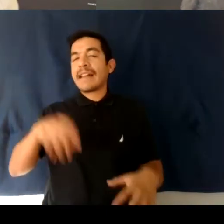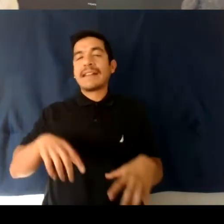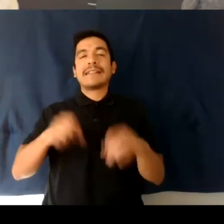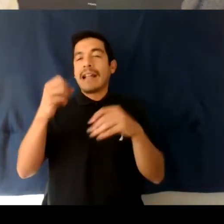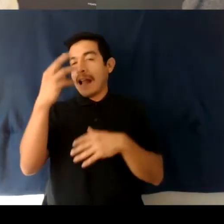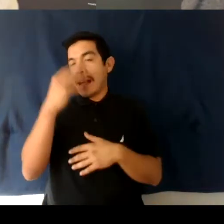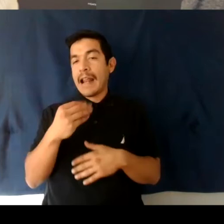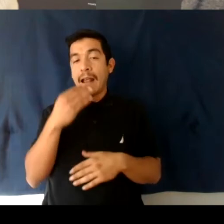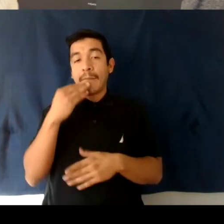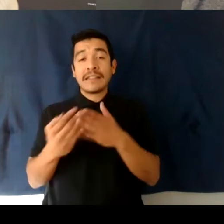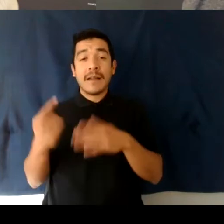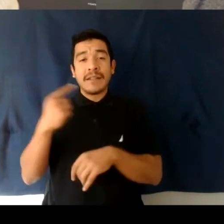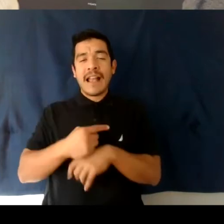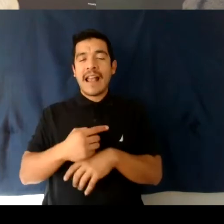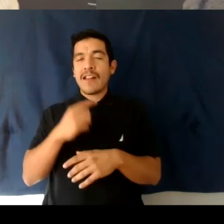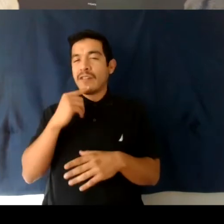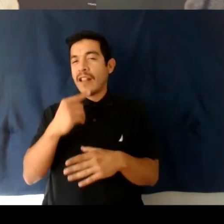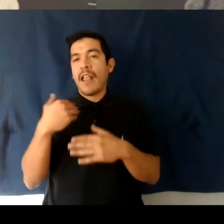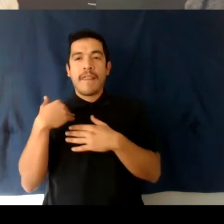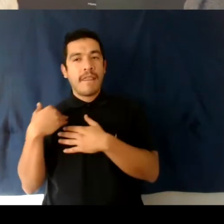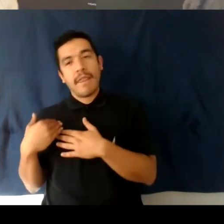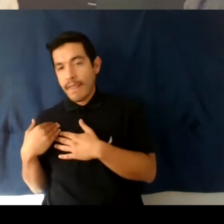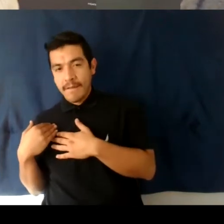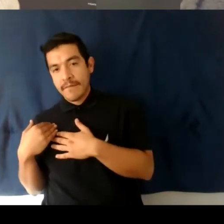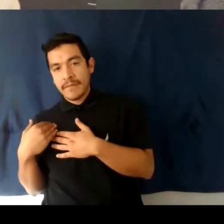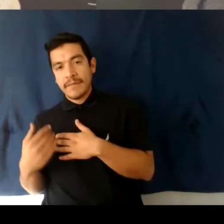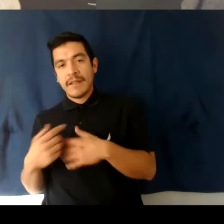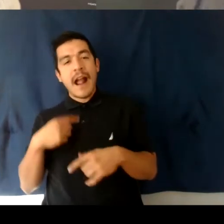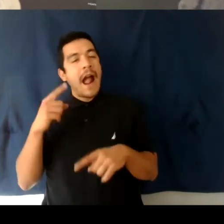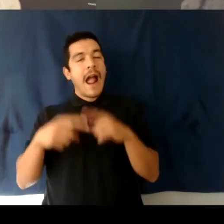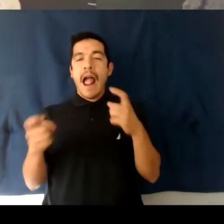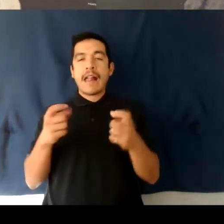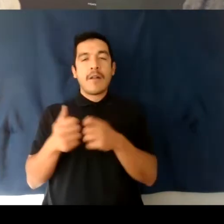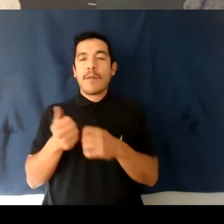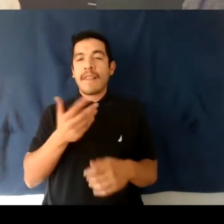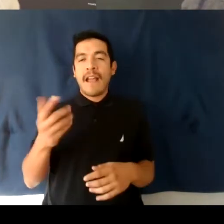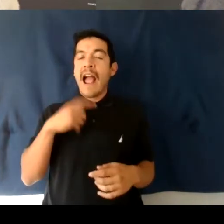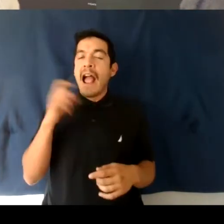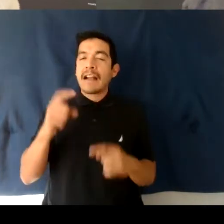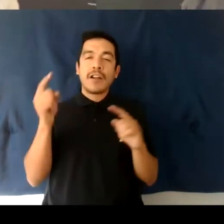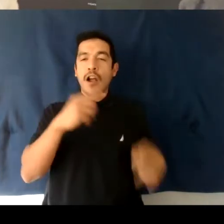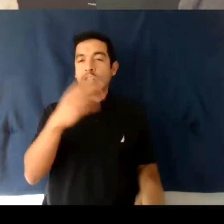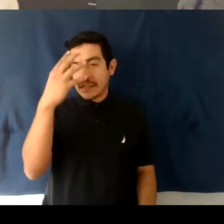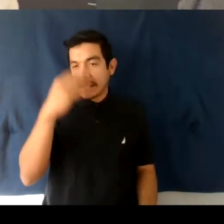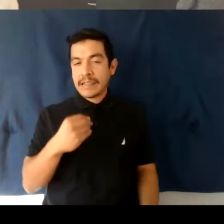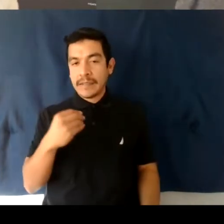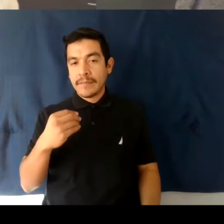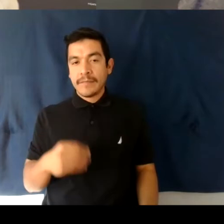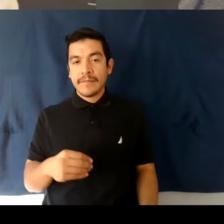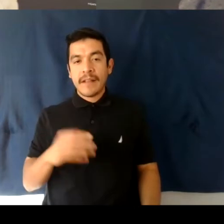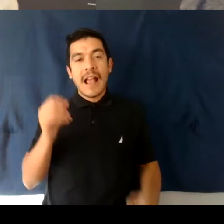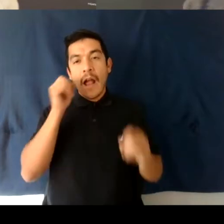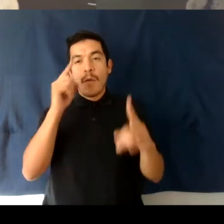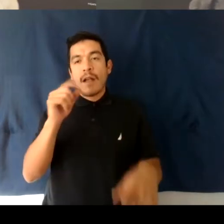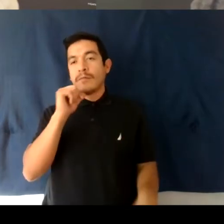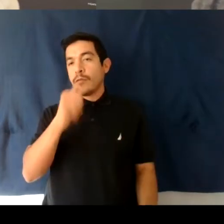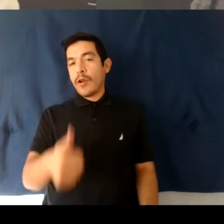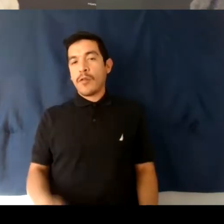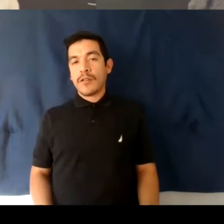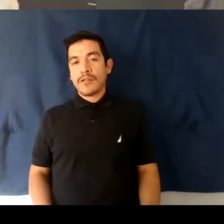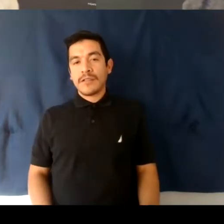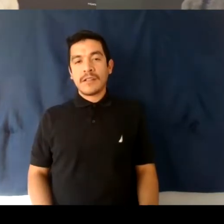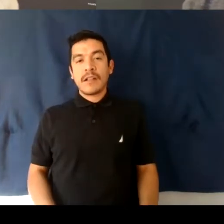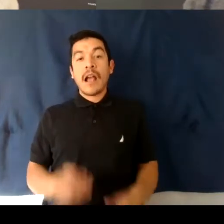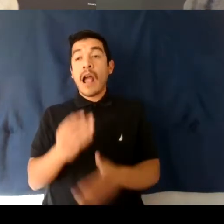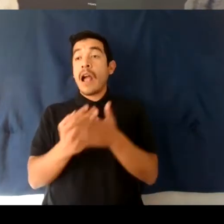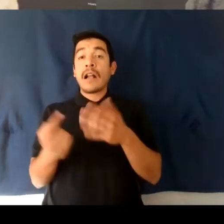days it gets so bad where it's just like, I can't deal with anything. I just need to go take a nap and just go to sleep and wake up tomorrow. And then some